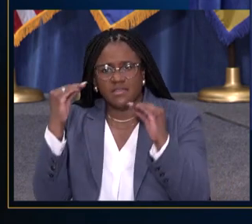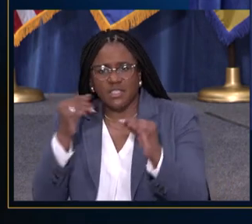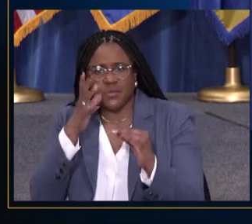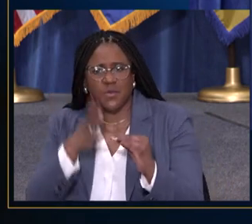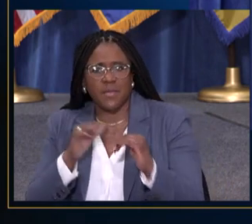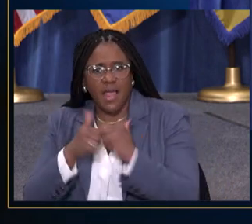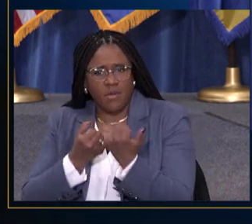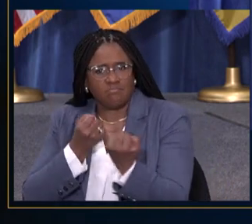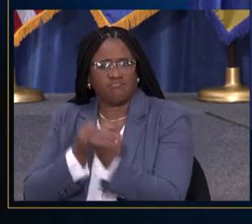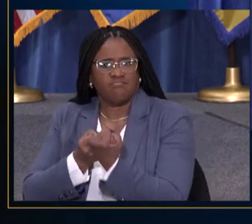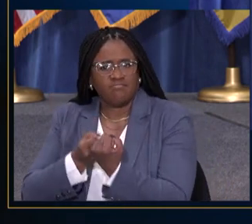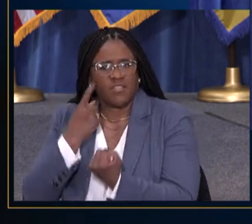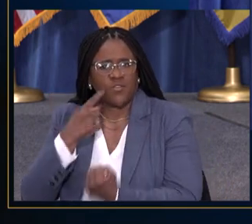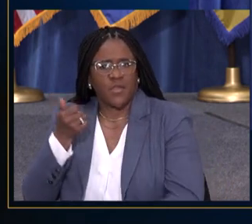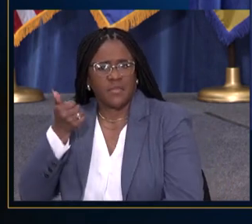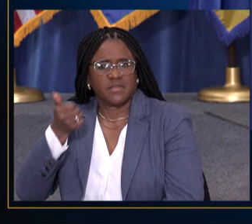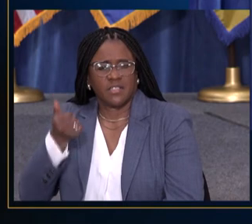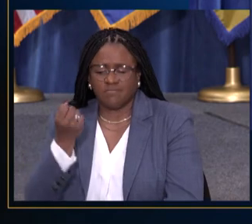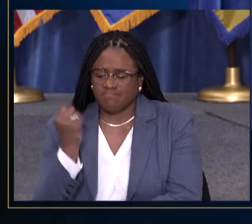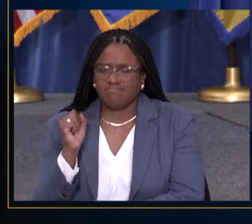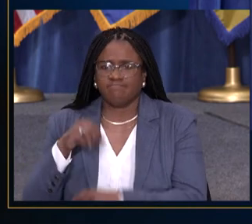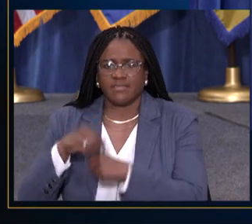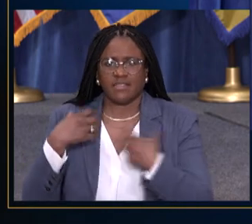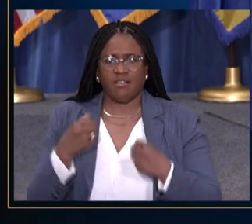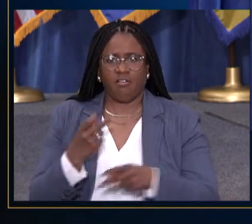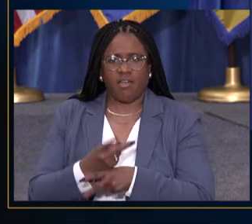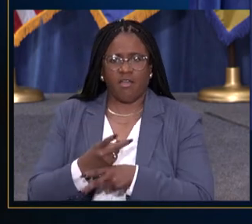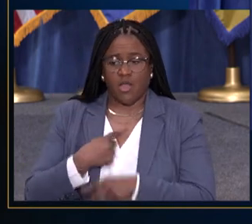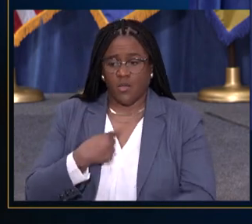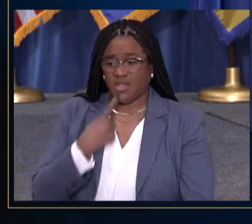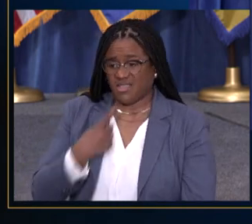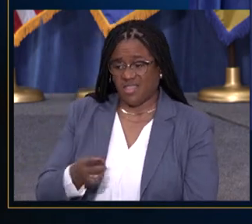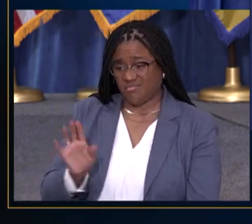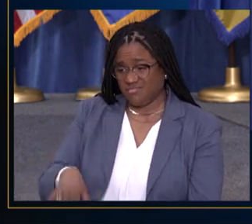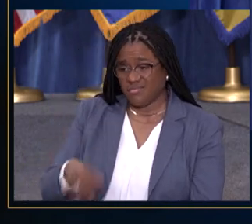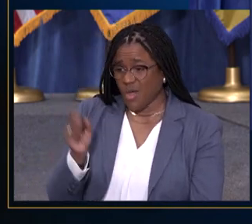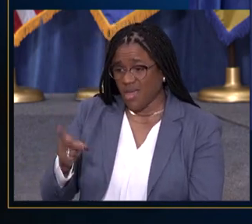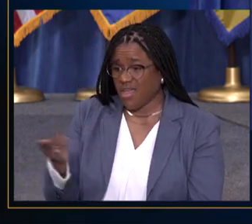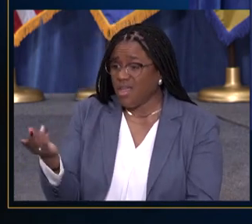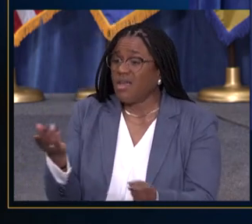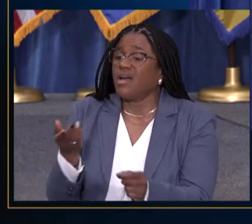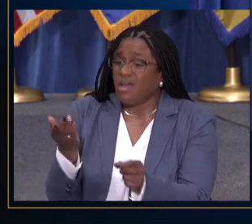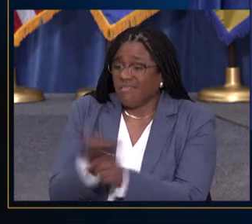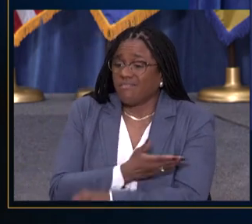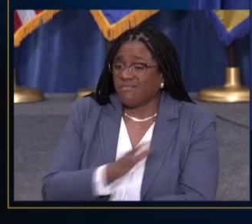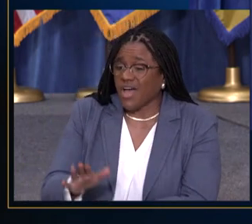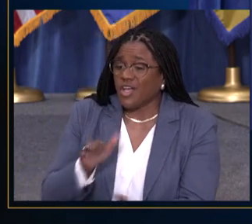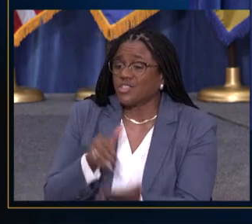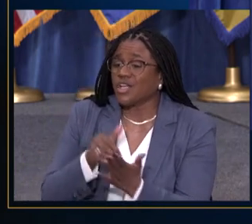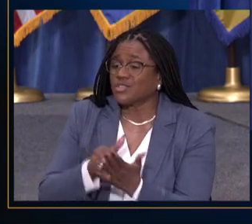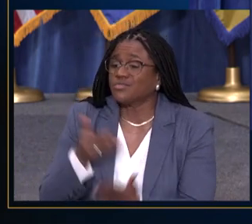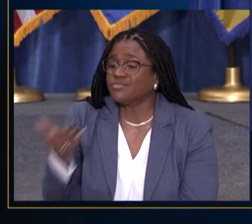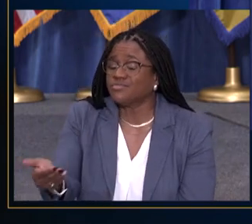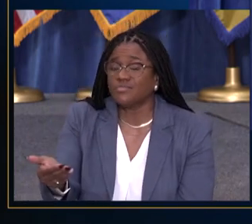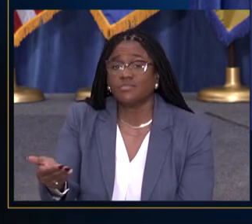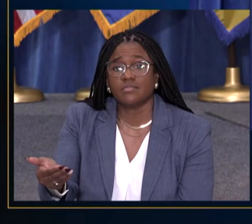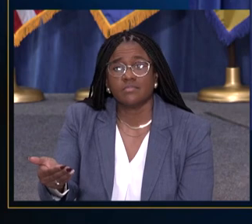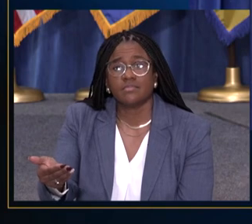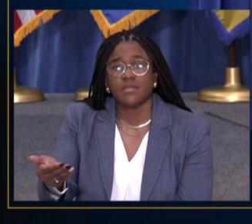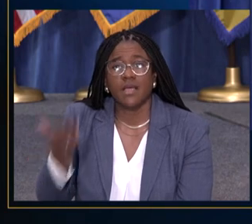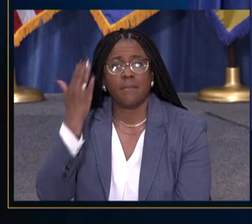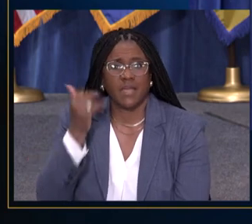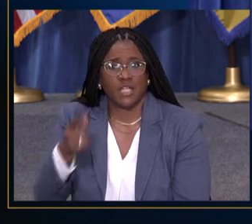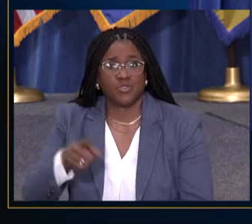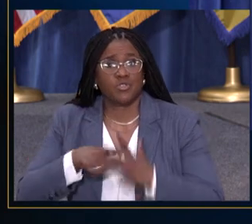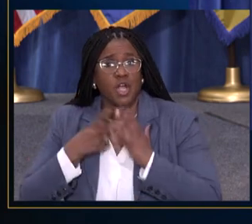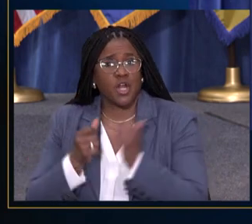for themselves in healthcare settings. In addition, we tell them it's okay to fire your doctor. You know, just because you